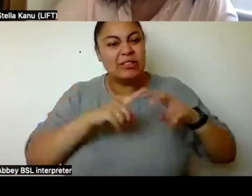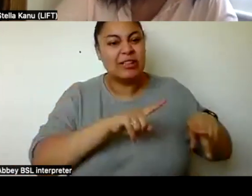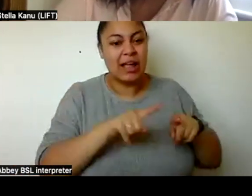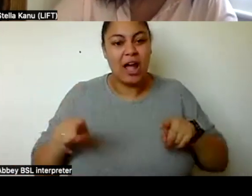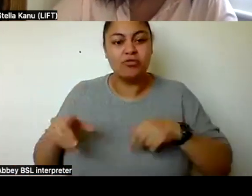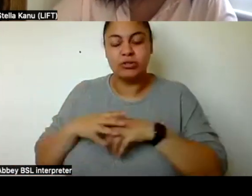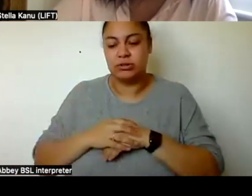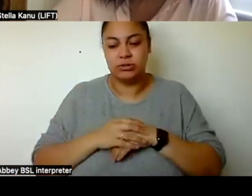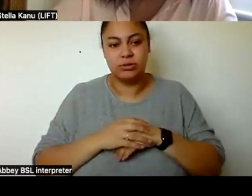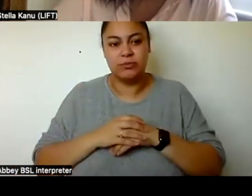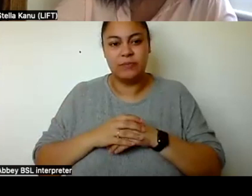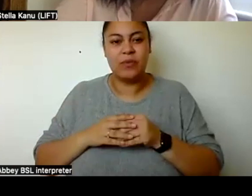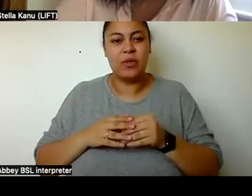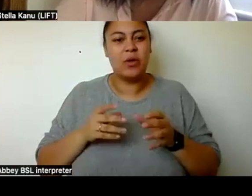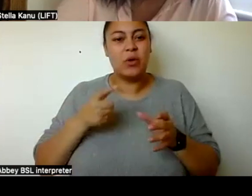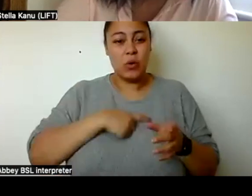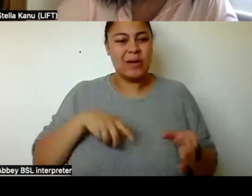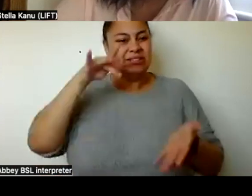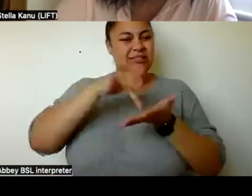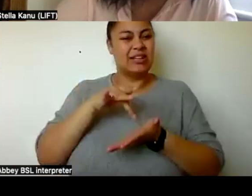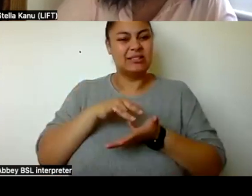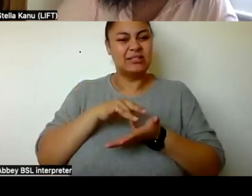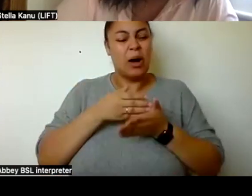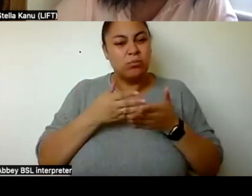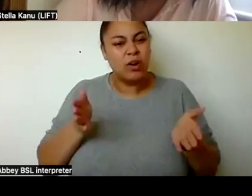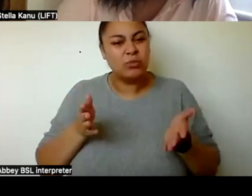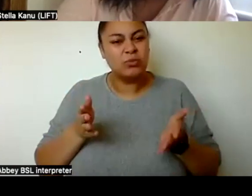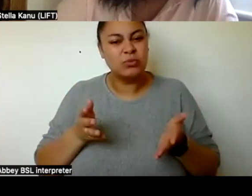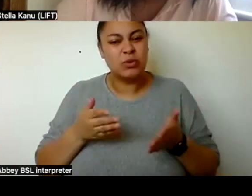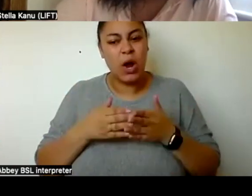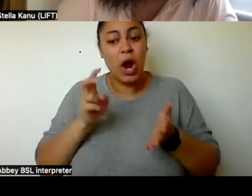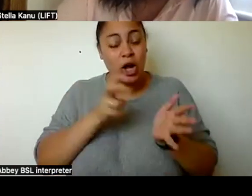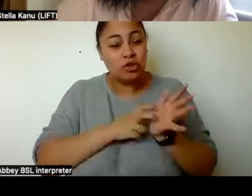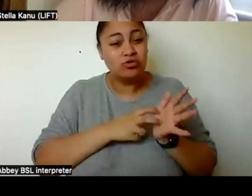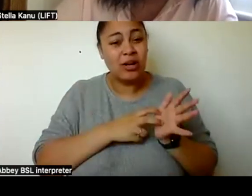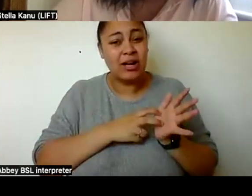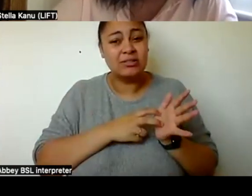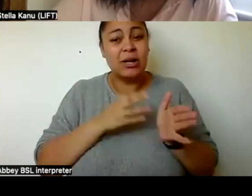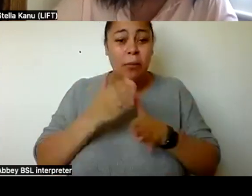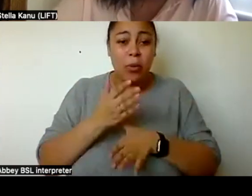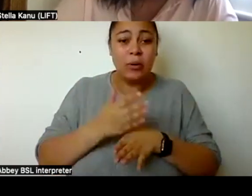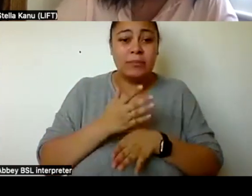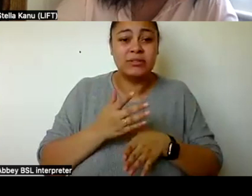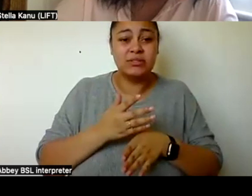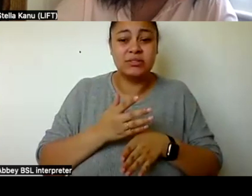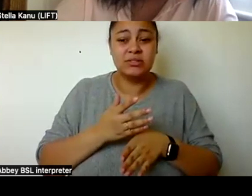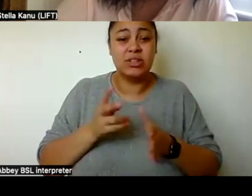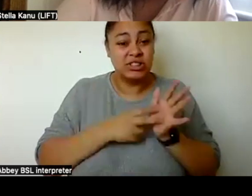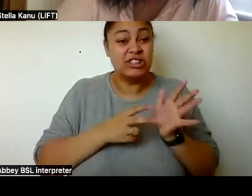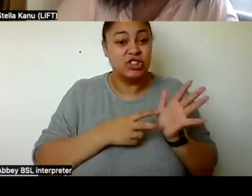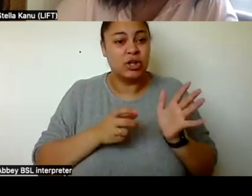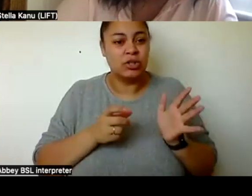about the idea of a human-centred approach to contracts and employment